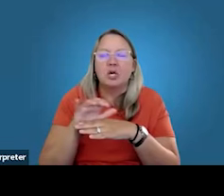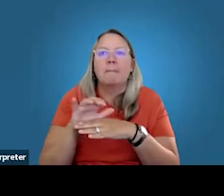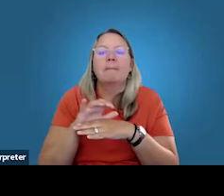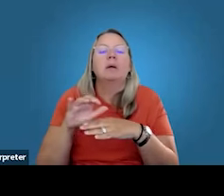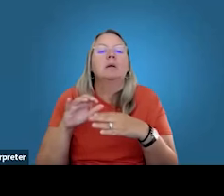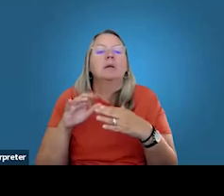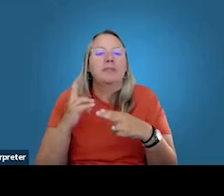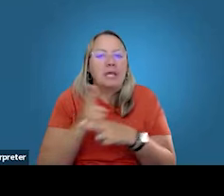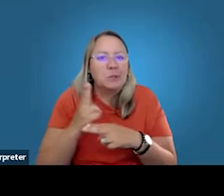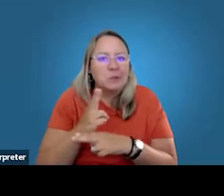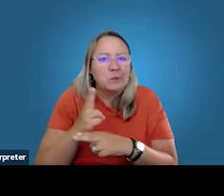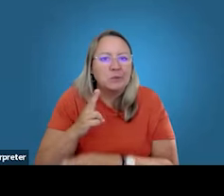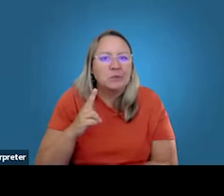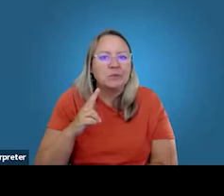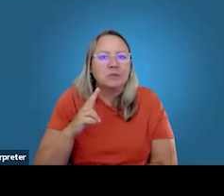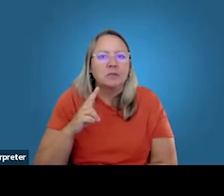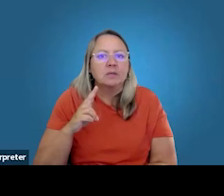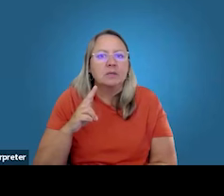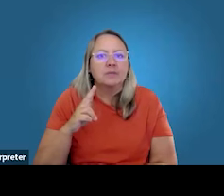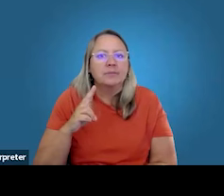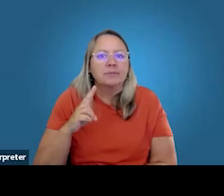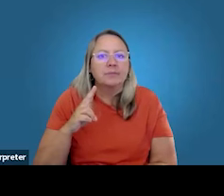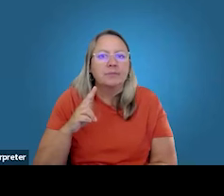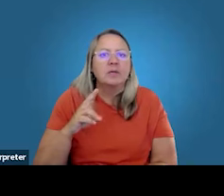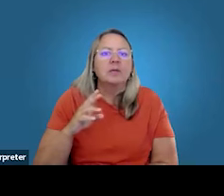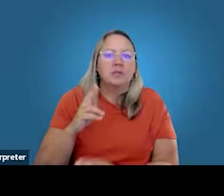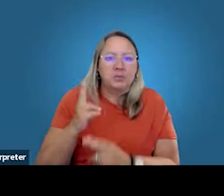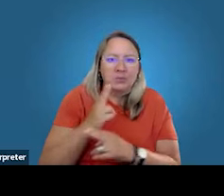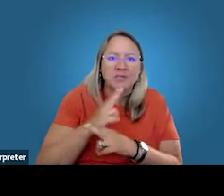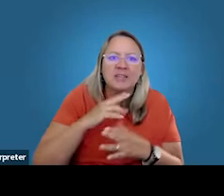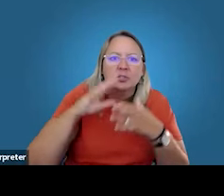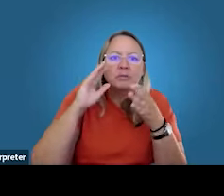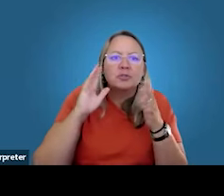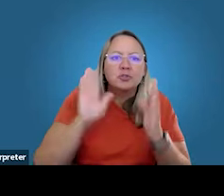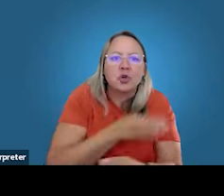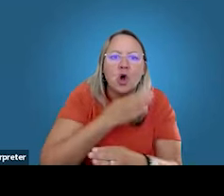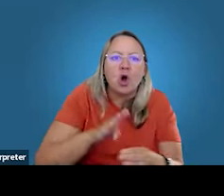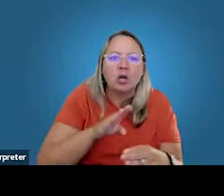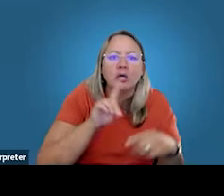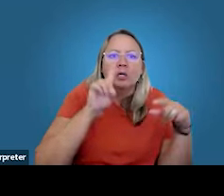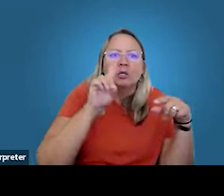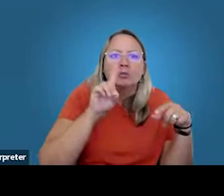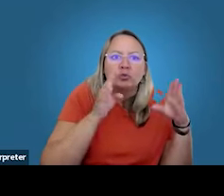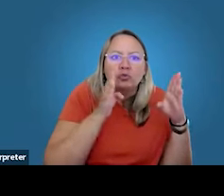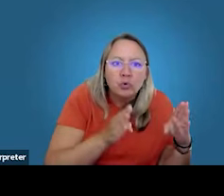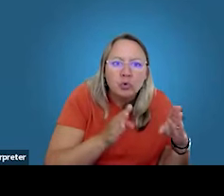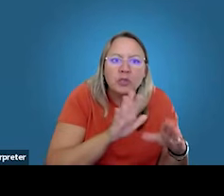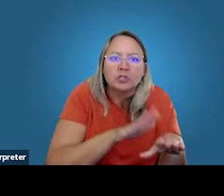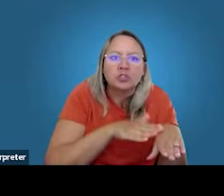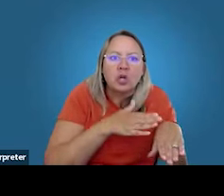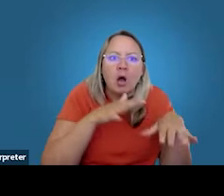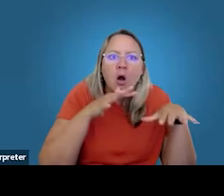they used the iconic doo-dun, doo-dun. They used B-roll of other sharks so that you